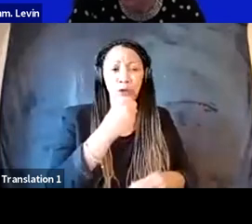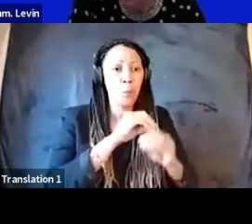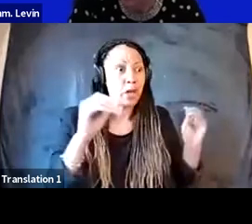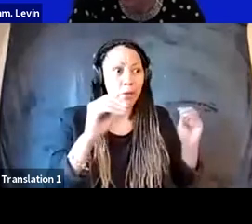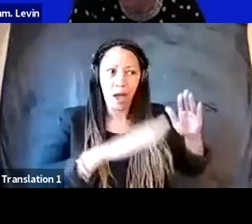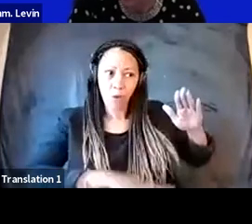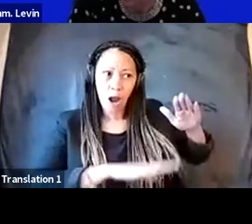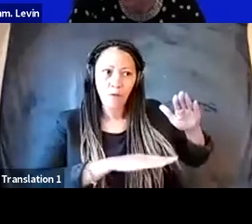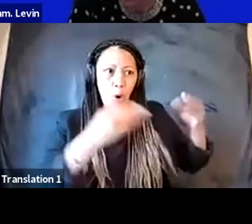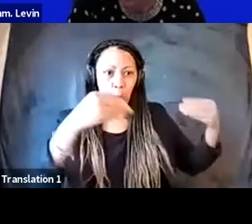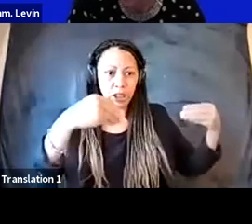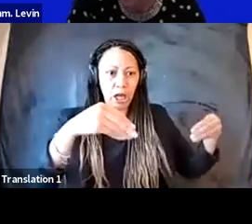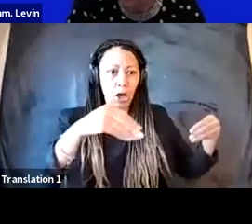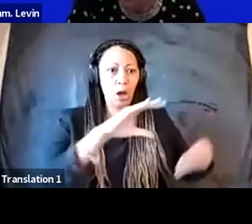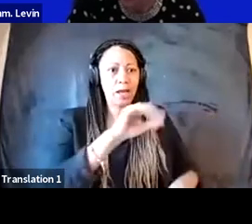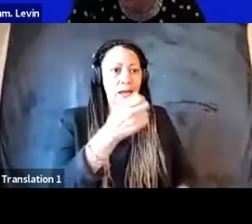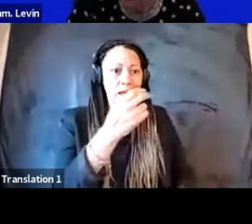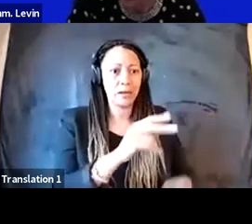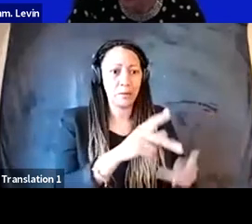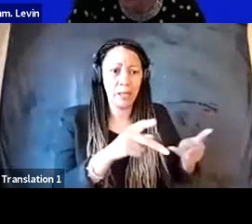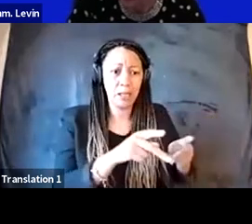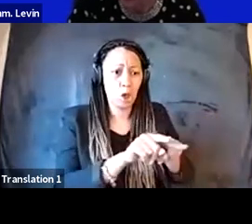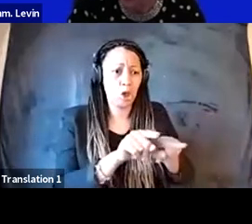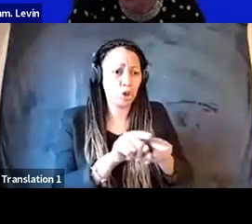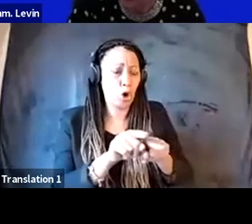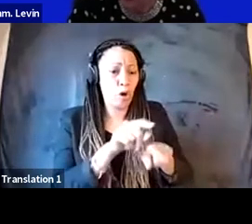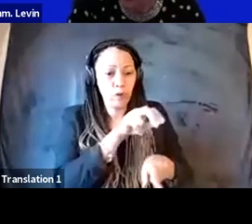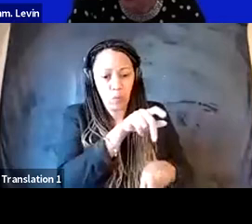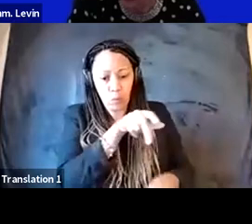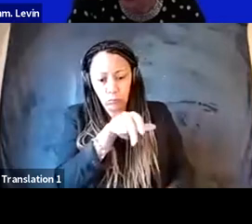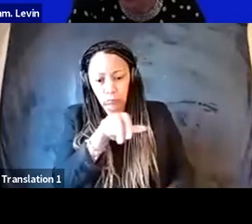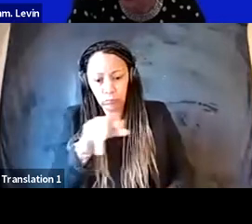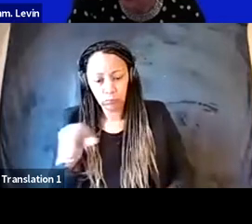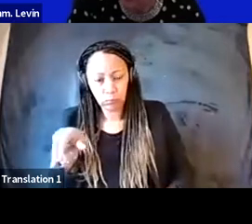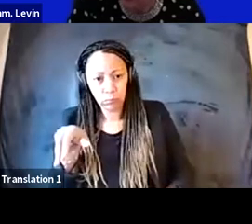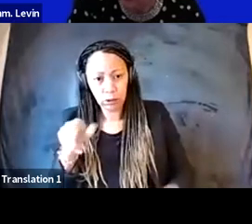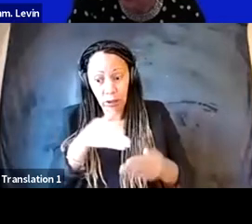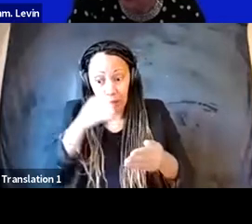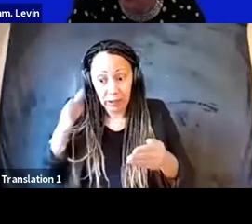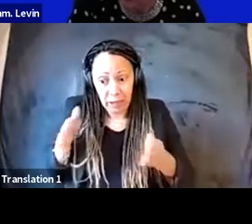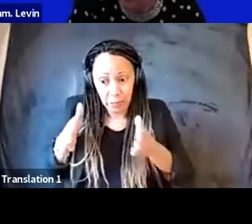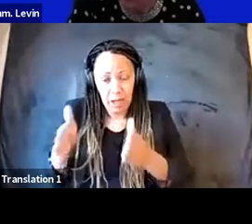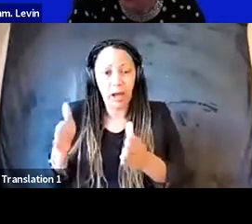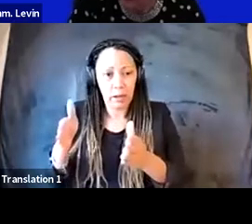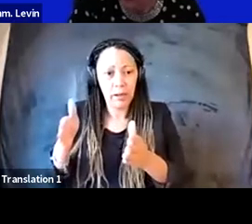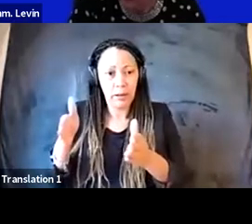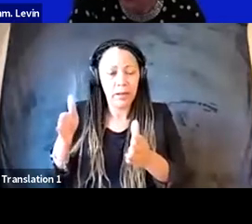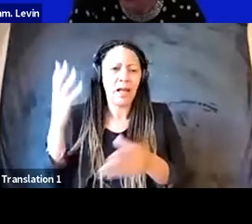retail. Caton Place also, if you walk down the street, you know, the following block, it's a